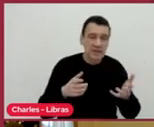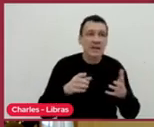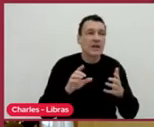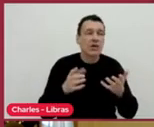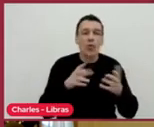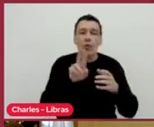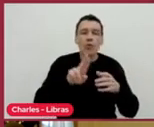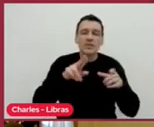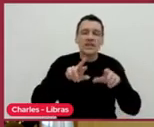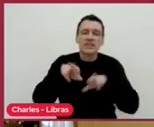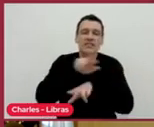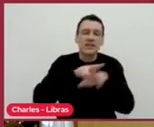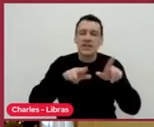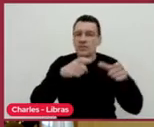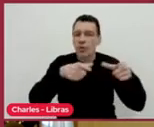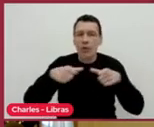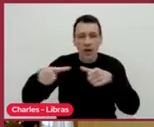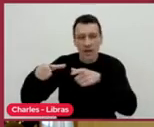place.